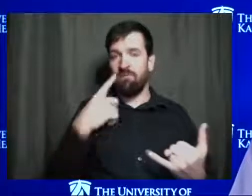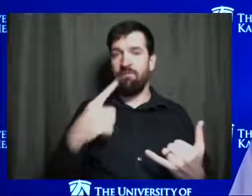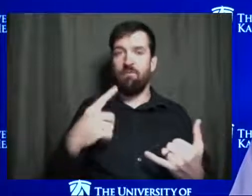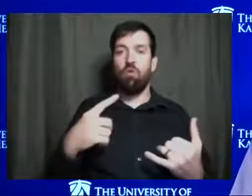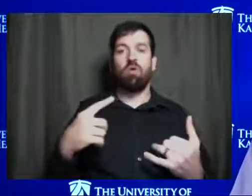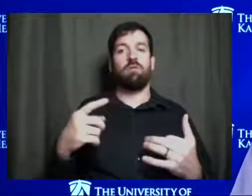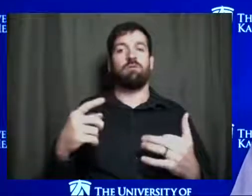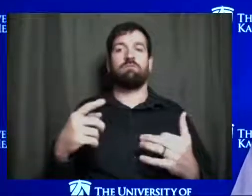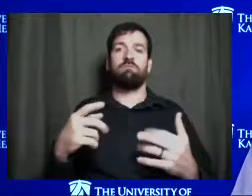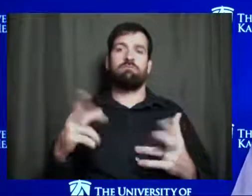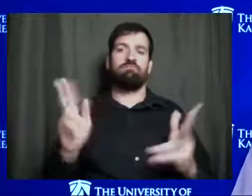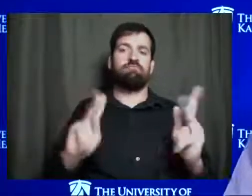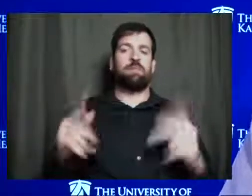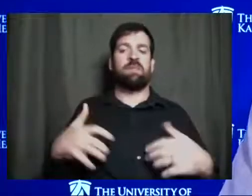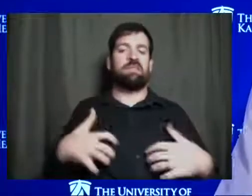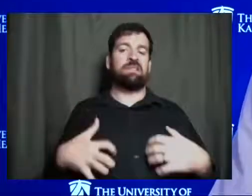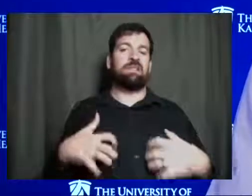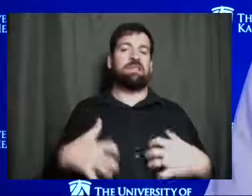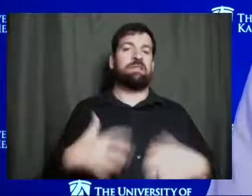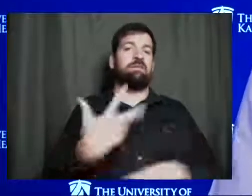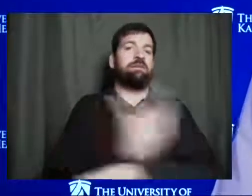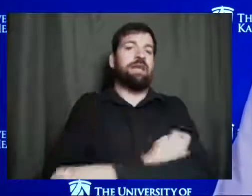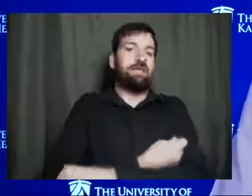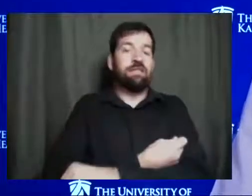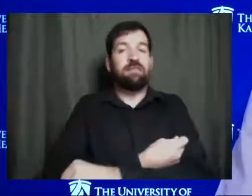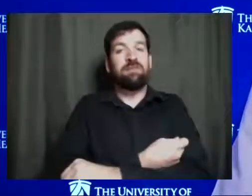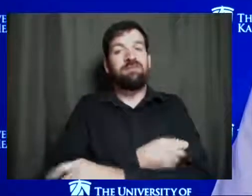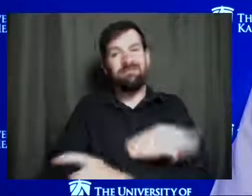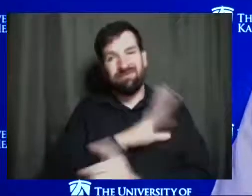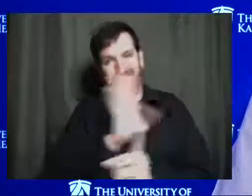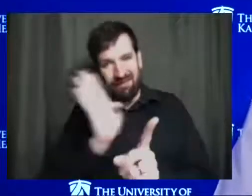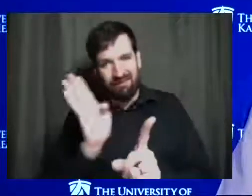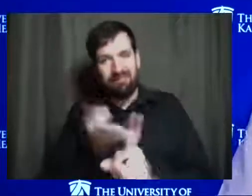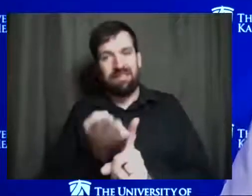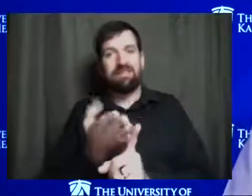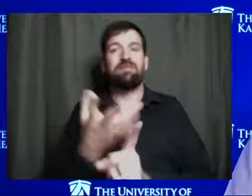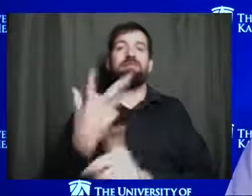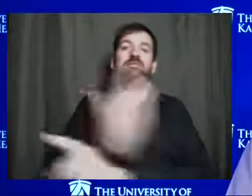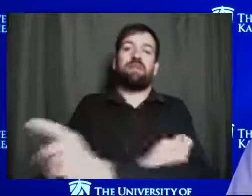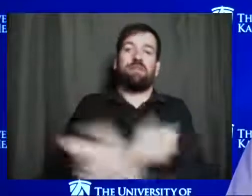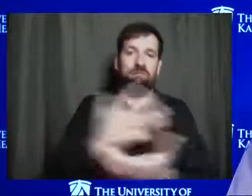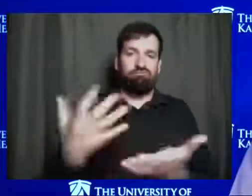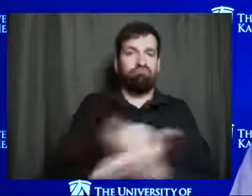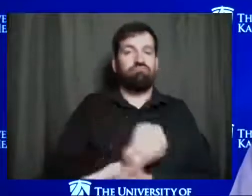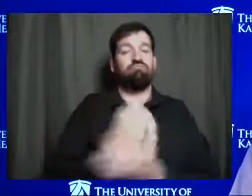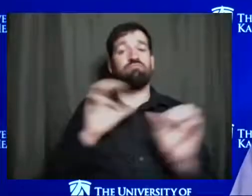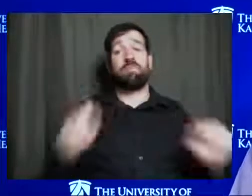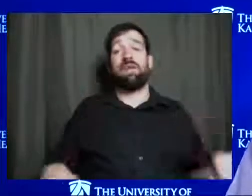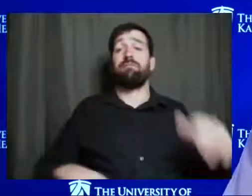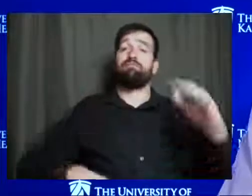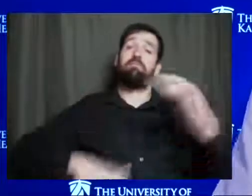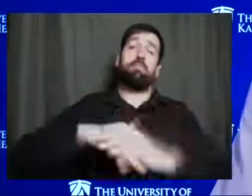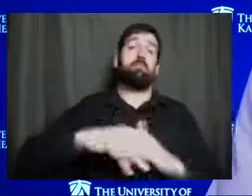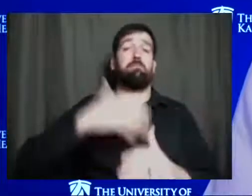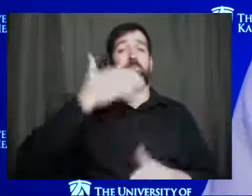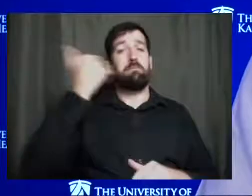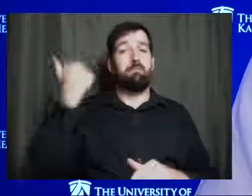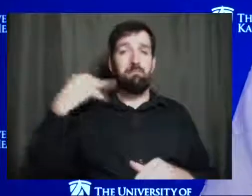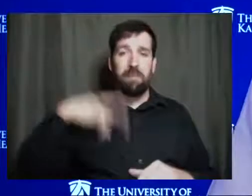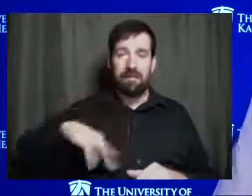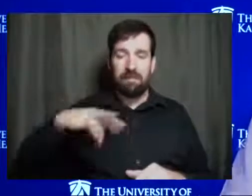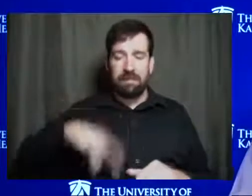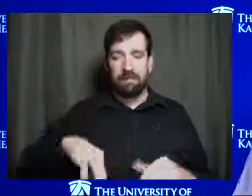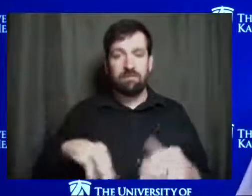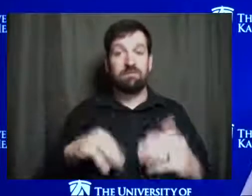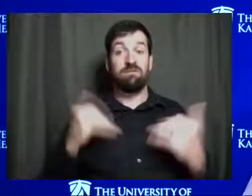people and those people who haven't received vaccines, get them vaccinated so we can provide maximum benefit and protection, especially now as we're getting into